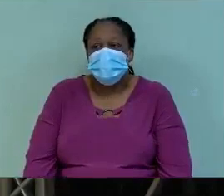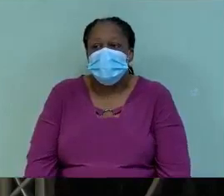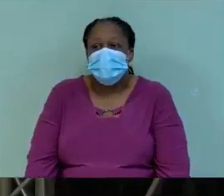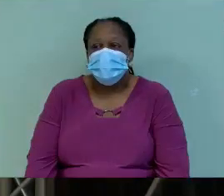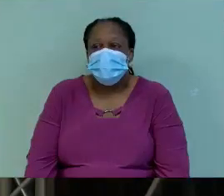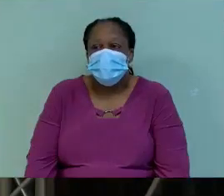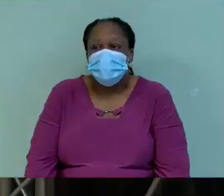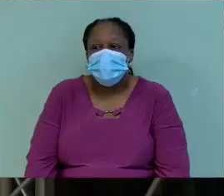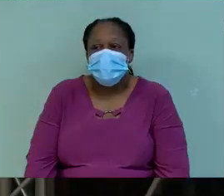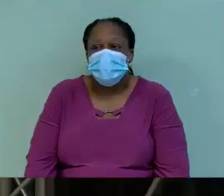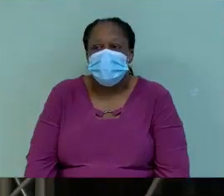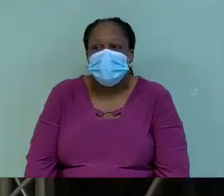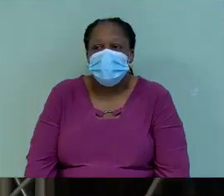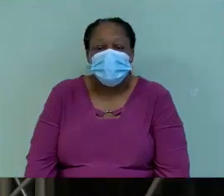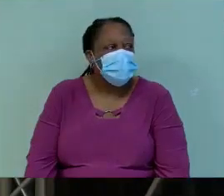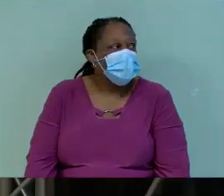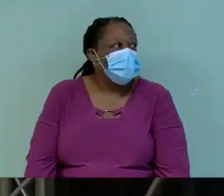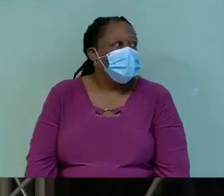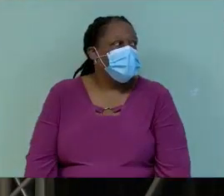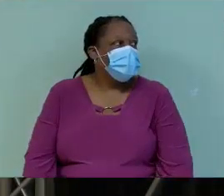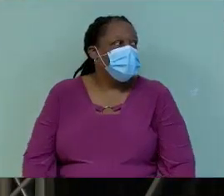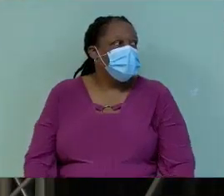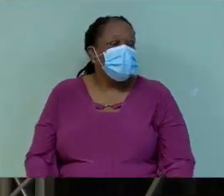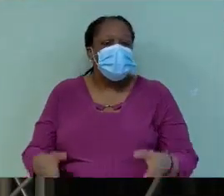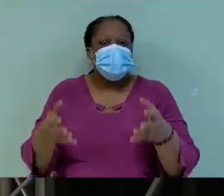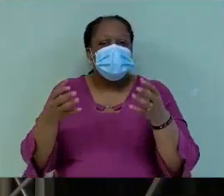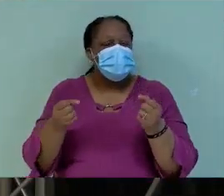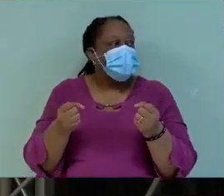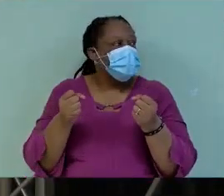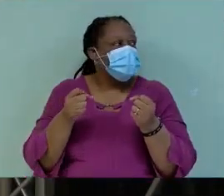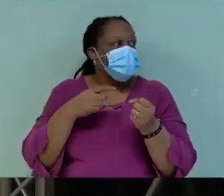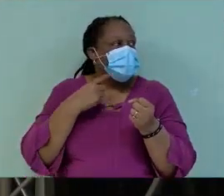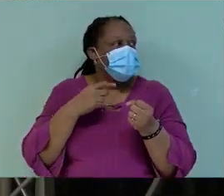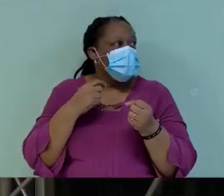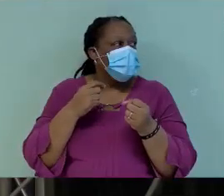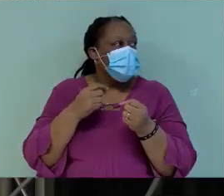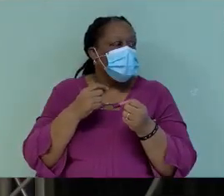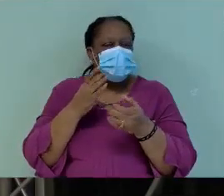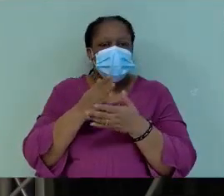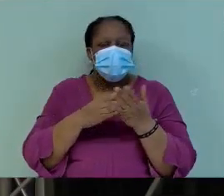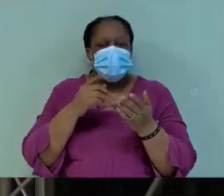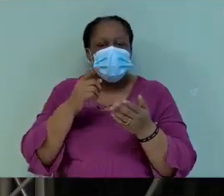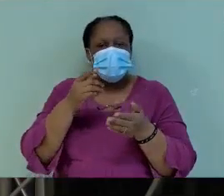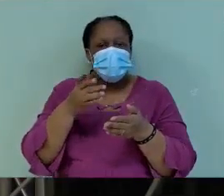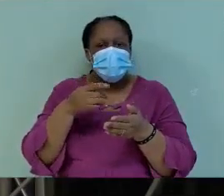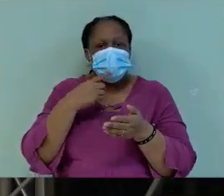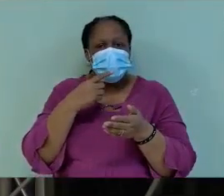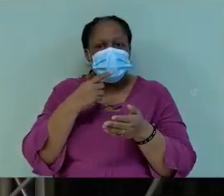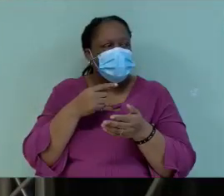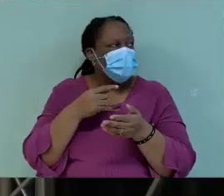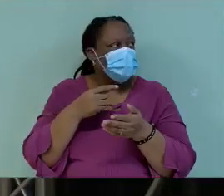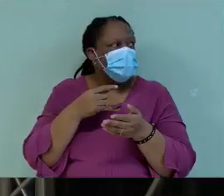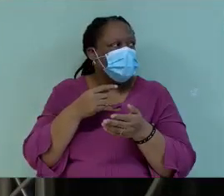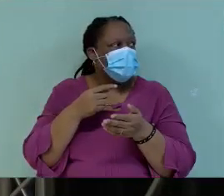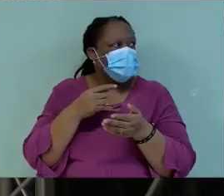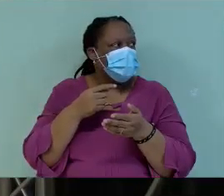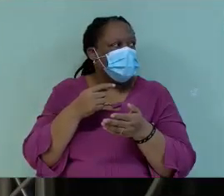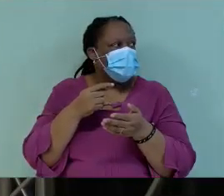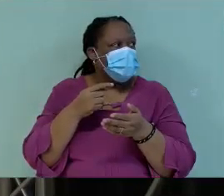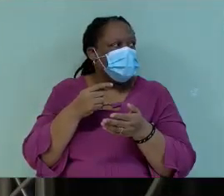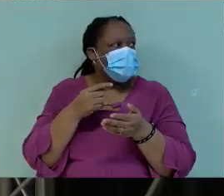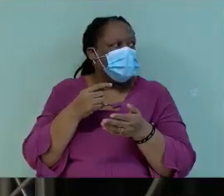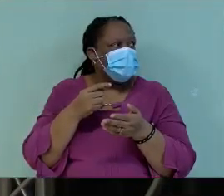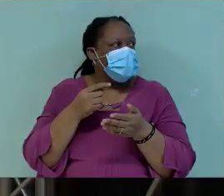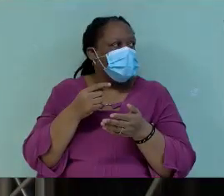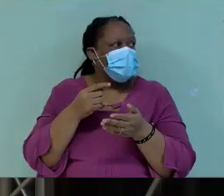it. I want to say what an outstanding job you and your team have been doing to keep us informed.